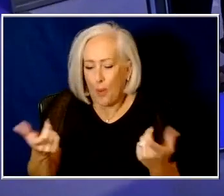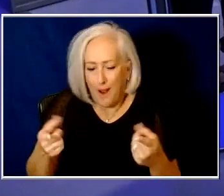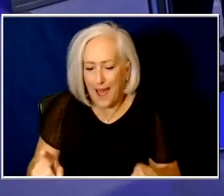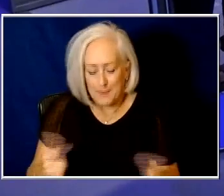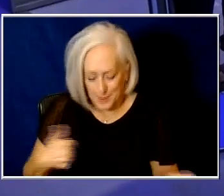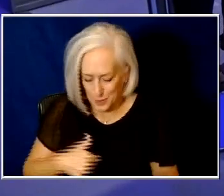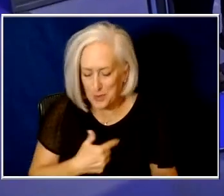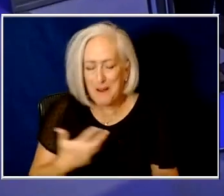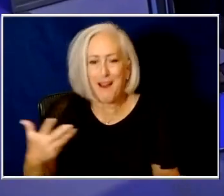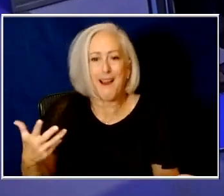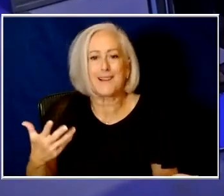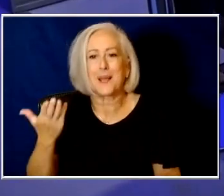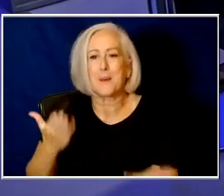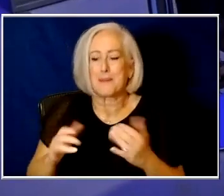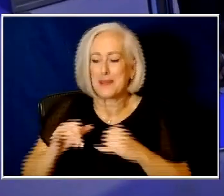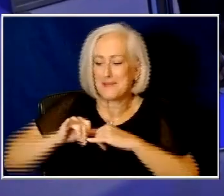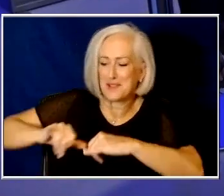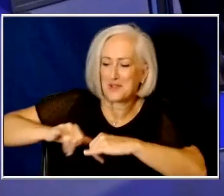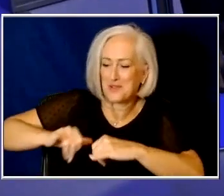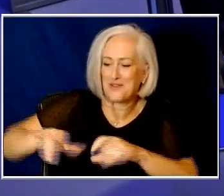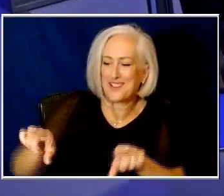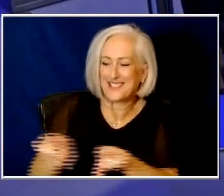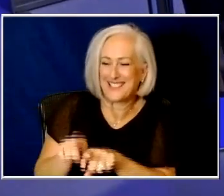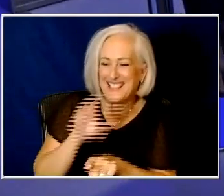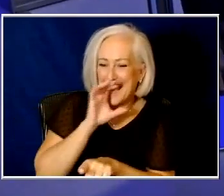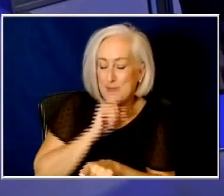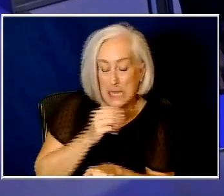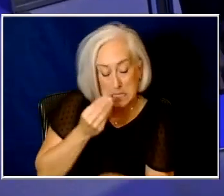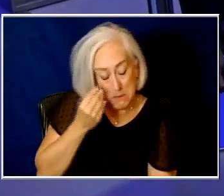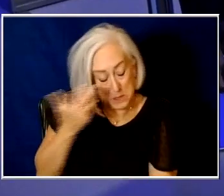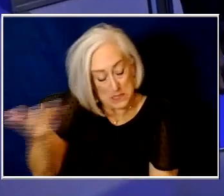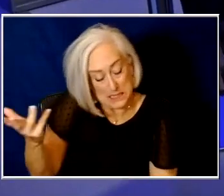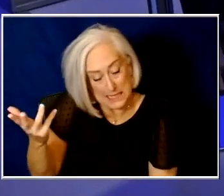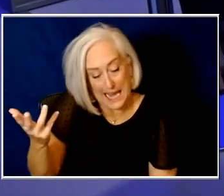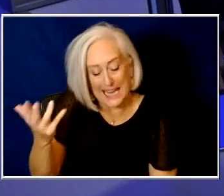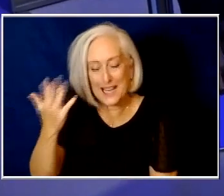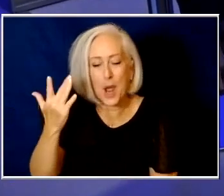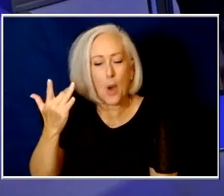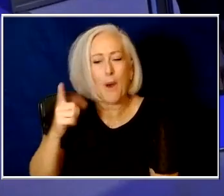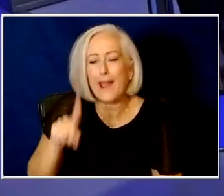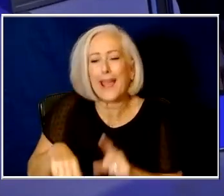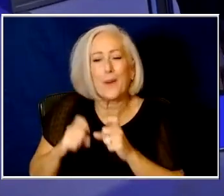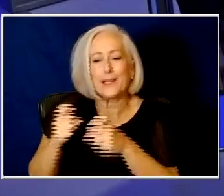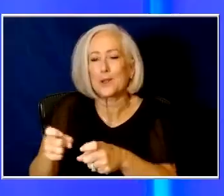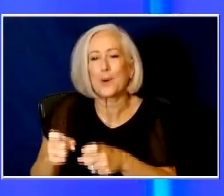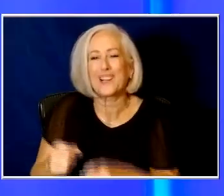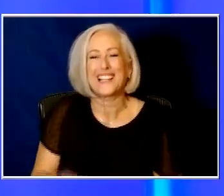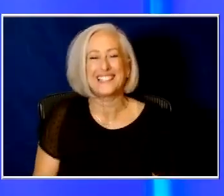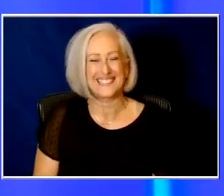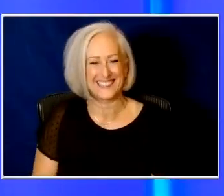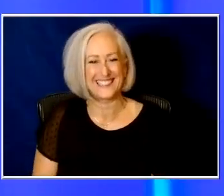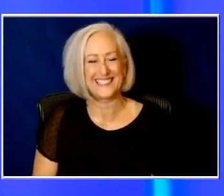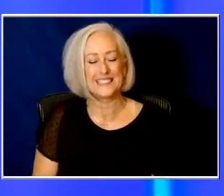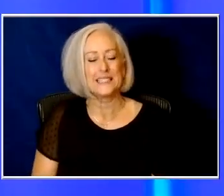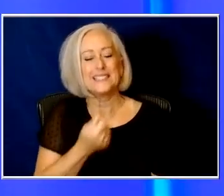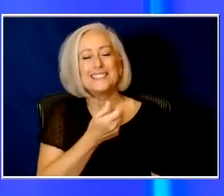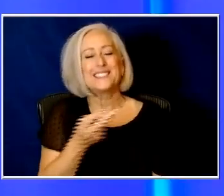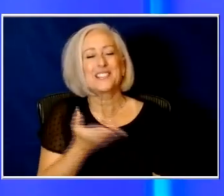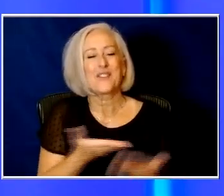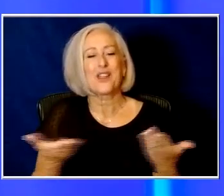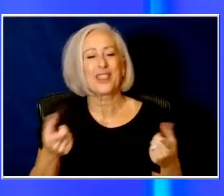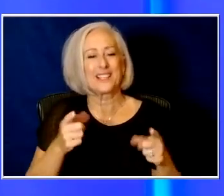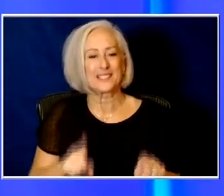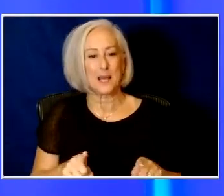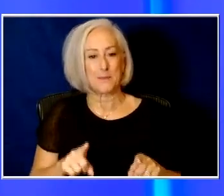same age, Sunil, I'm just saying. Very true. So defend our group here, buddy. So several things happen actually. Our stem